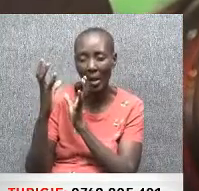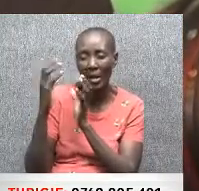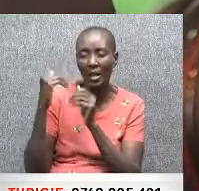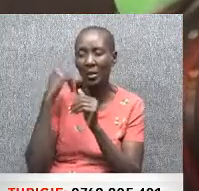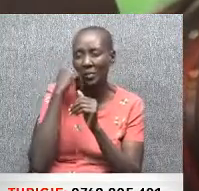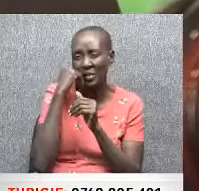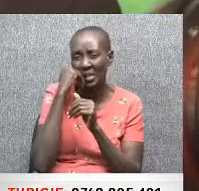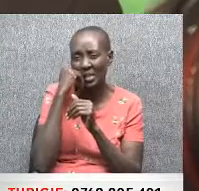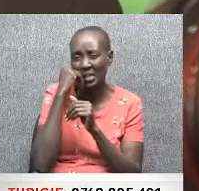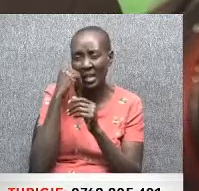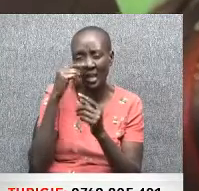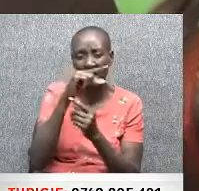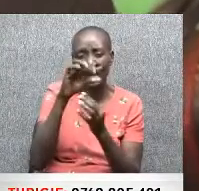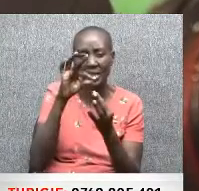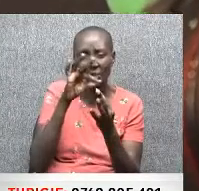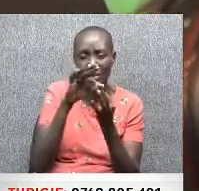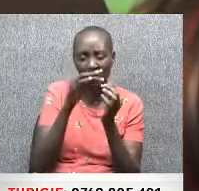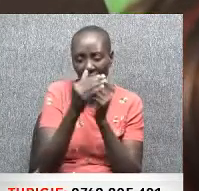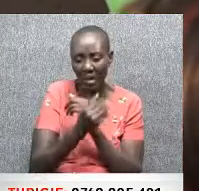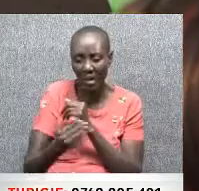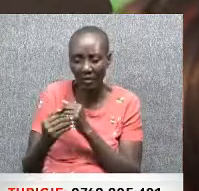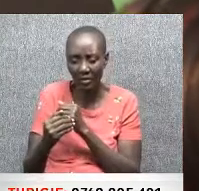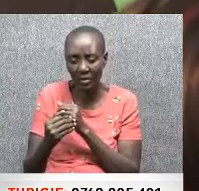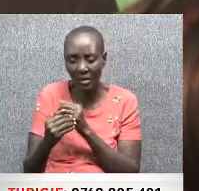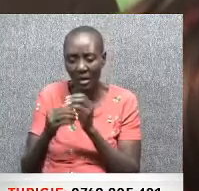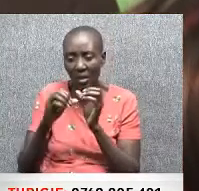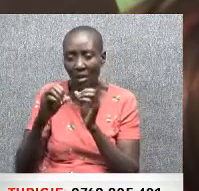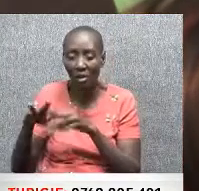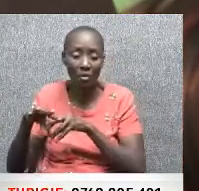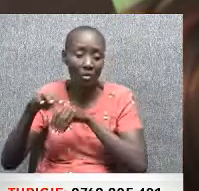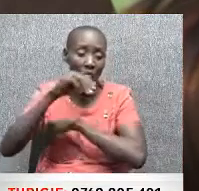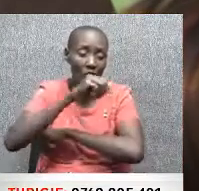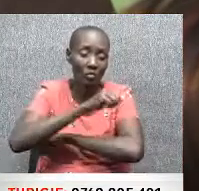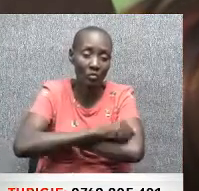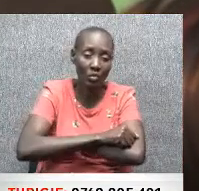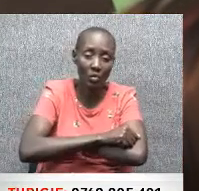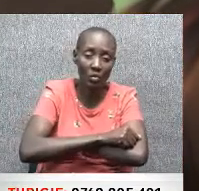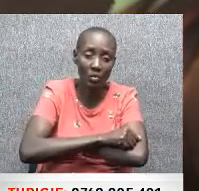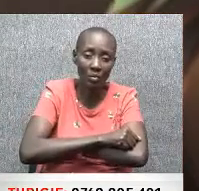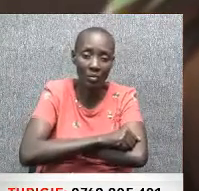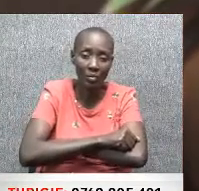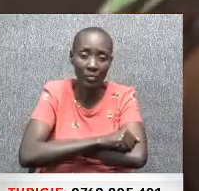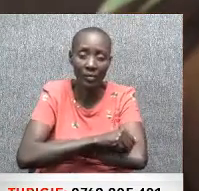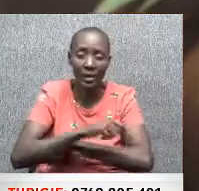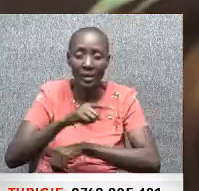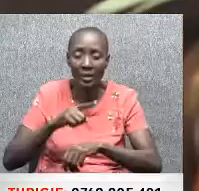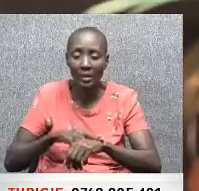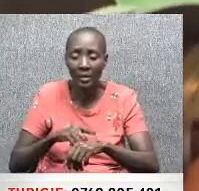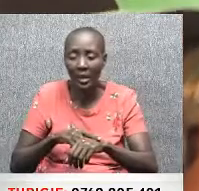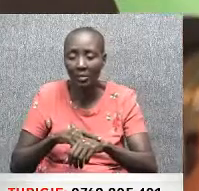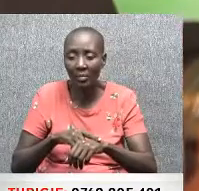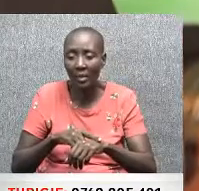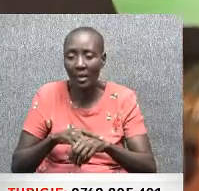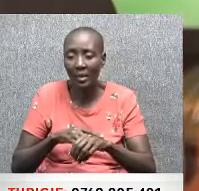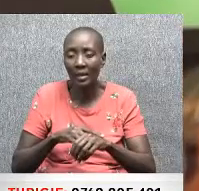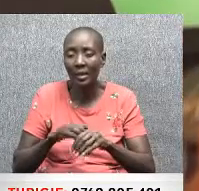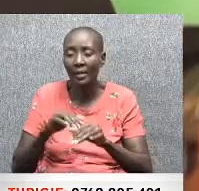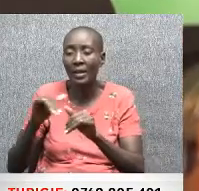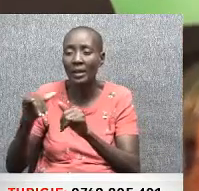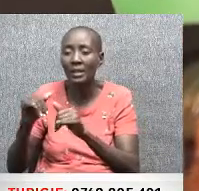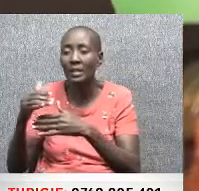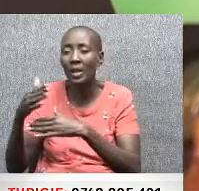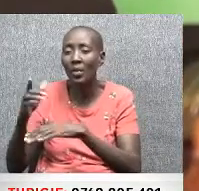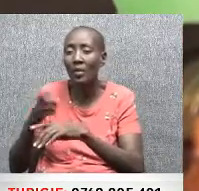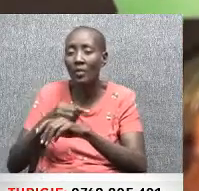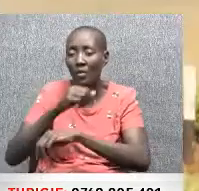for the kids, in terms of loss, in terms of school losses, in terms of times that they have to have absenteeism, and also productivity